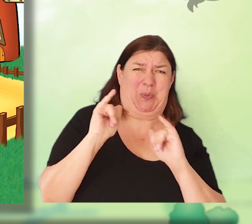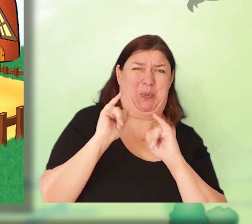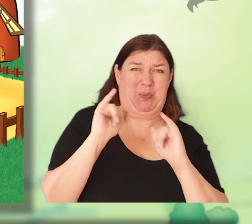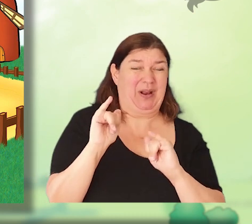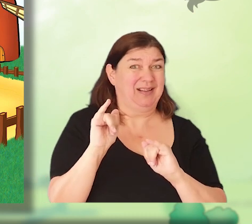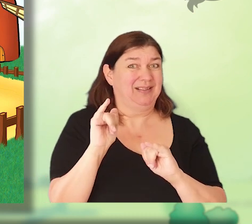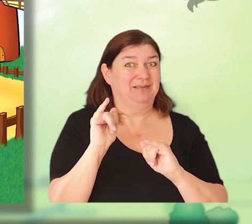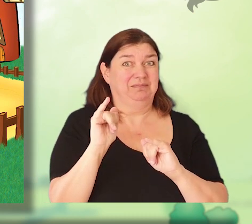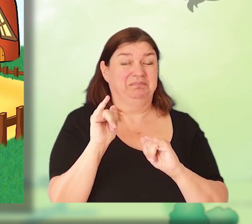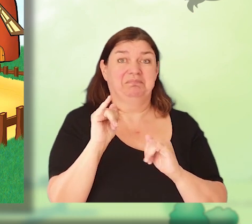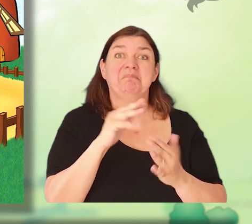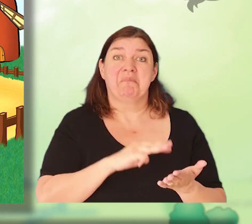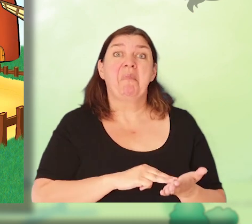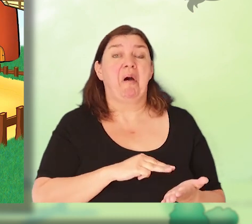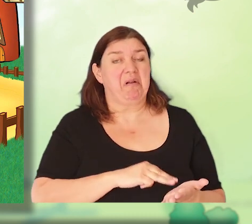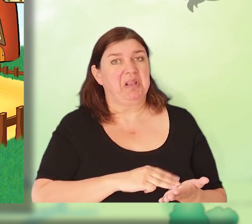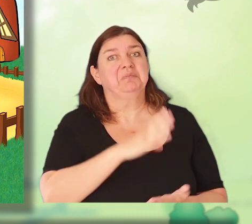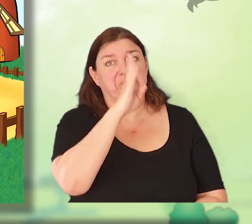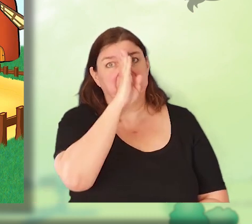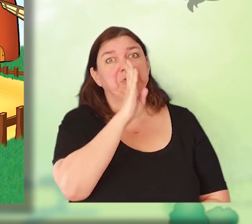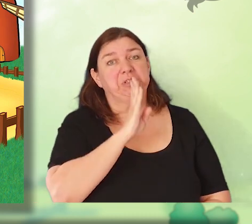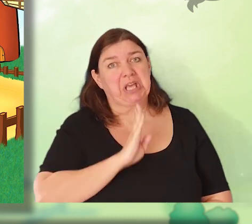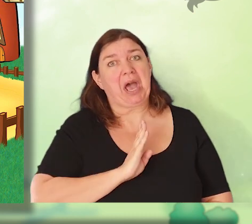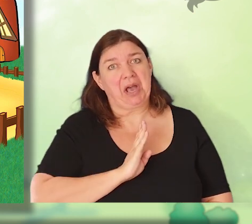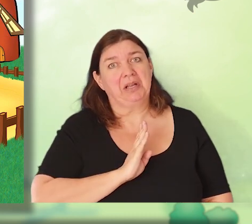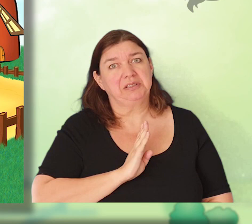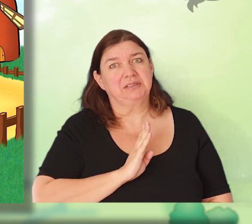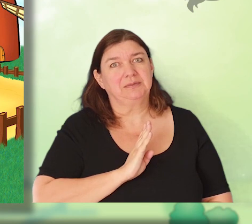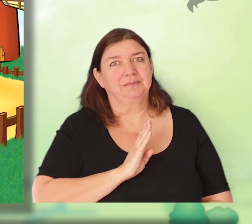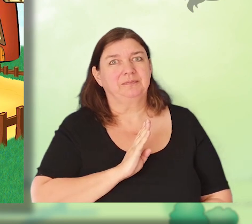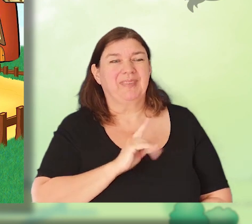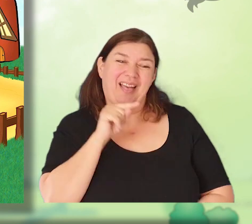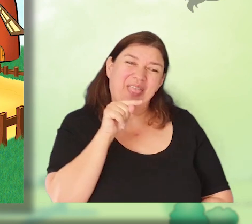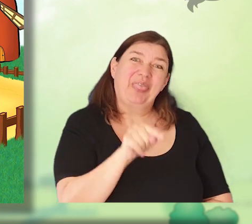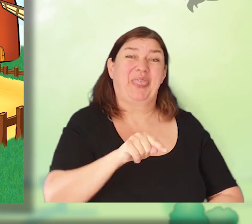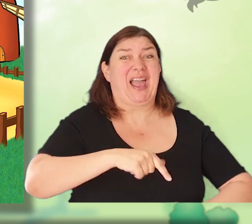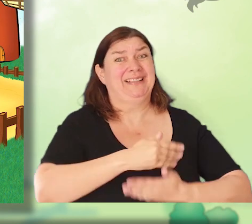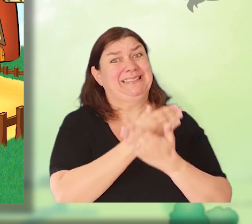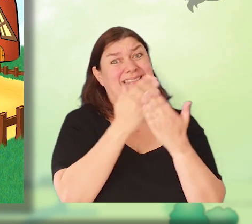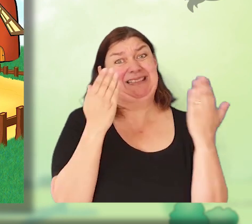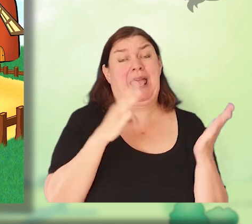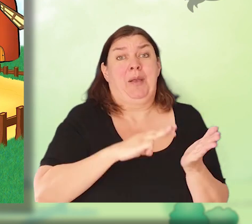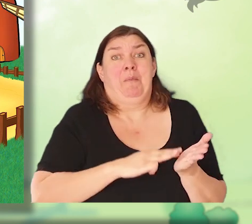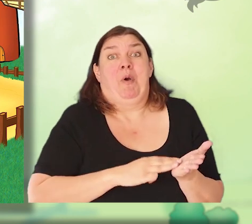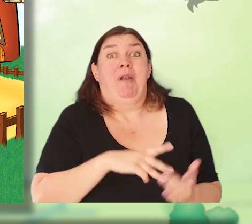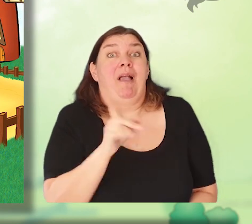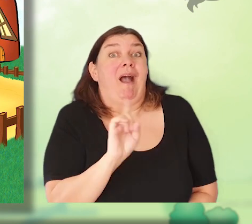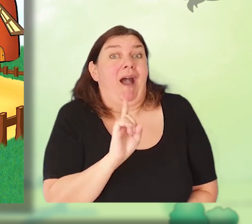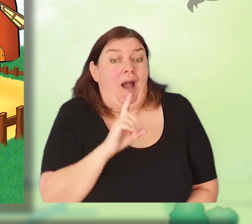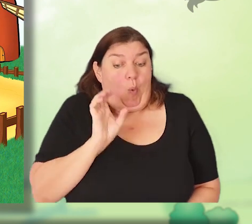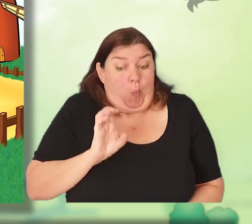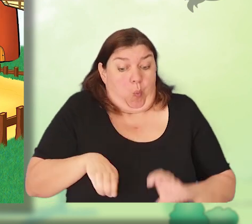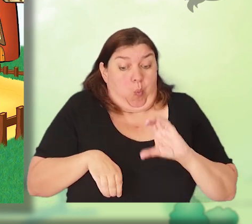Now, the one time in question is when it all went bad. It was the only time anyone had ever seen Molly be